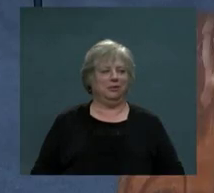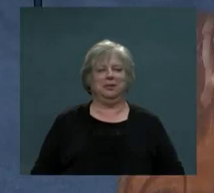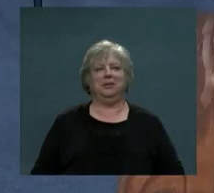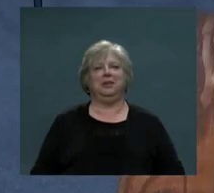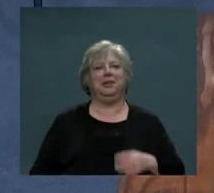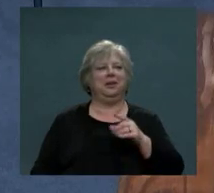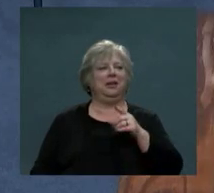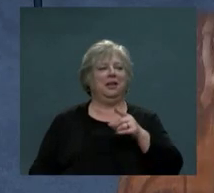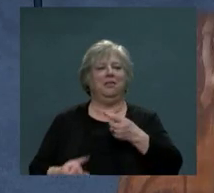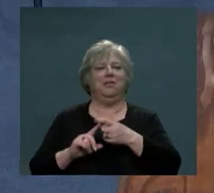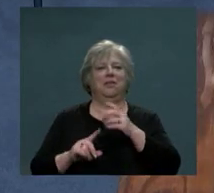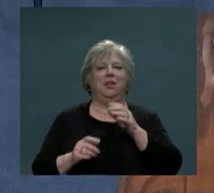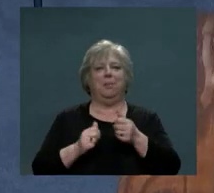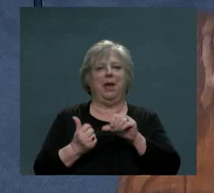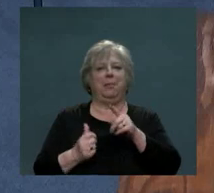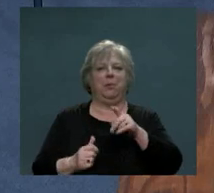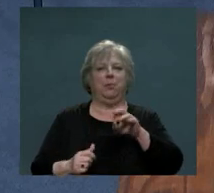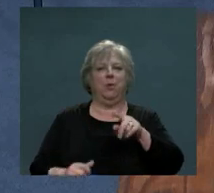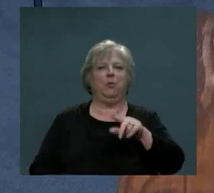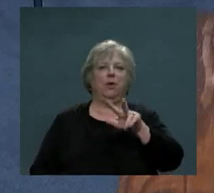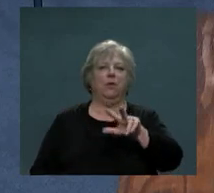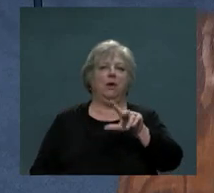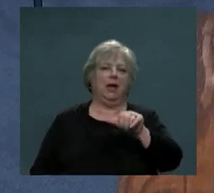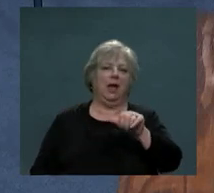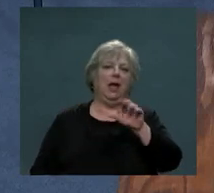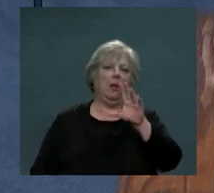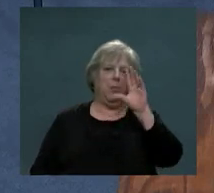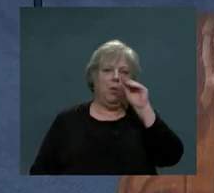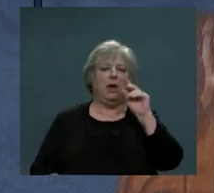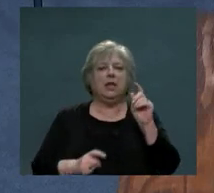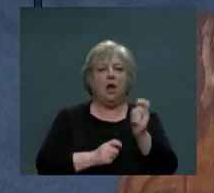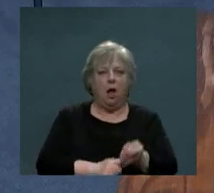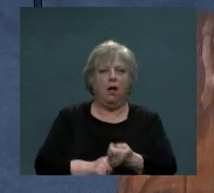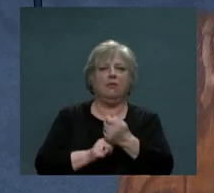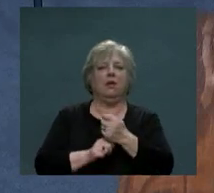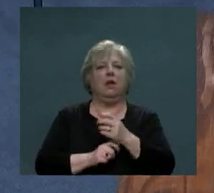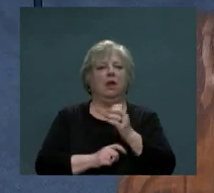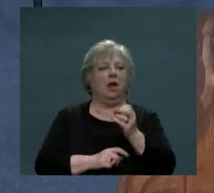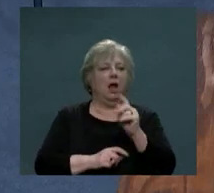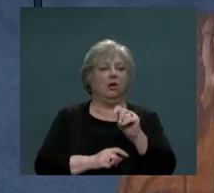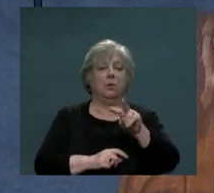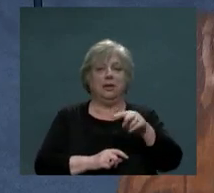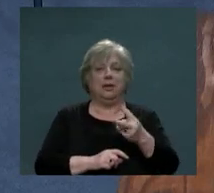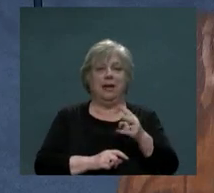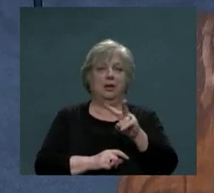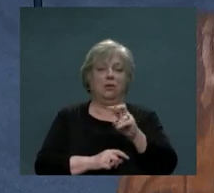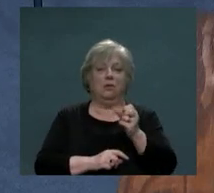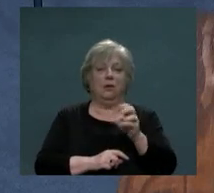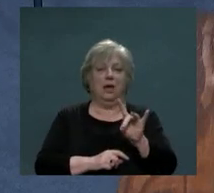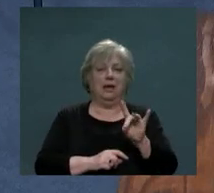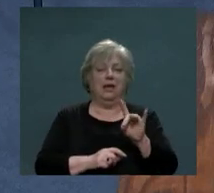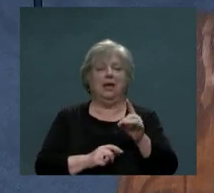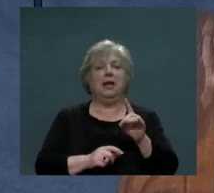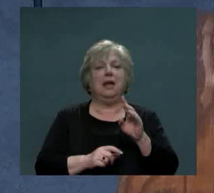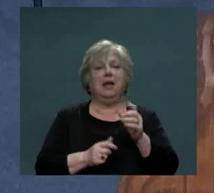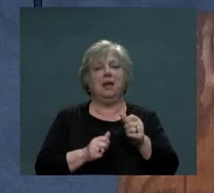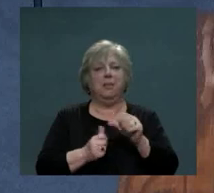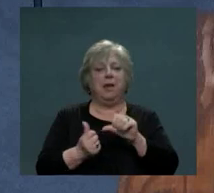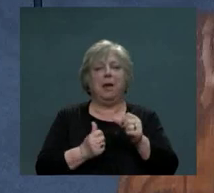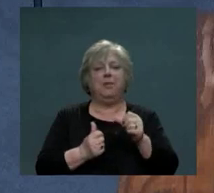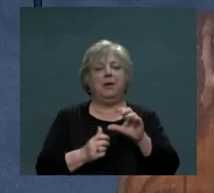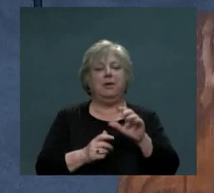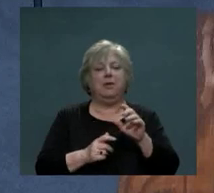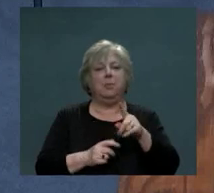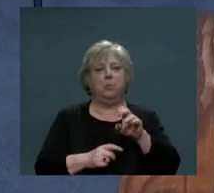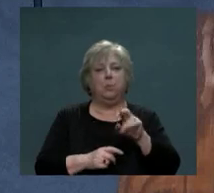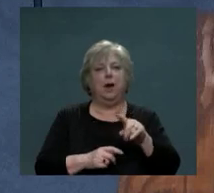This is for the Baptist Preparatory 3A Boys Golf. On October 2nd, 2018, the Baptist Prep Eagles won